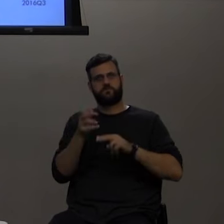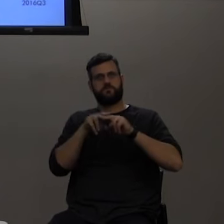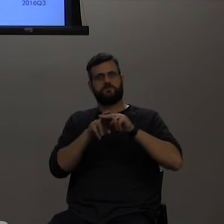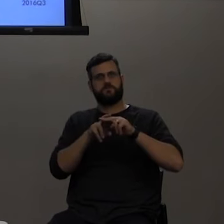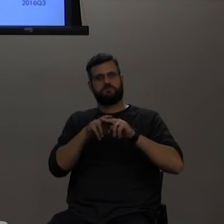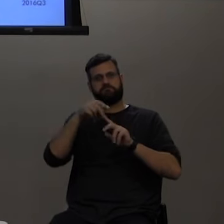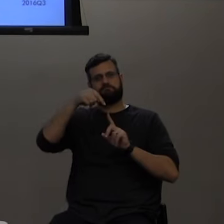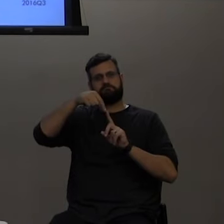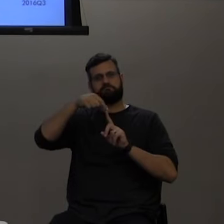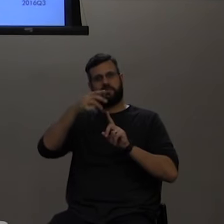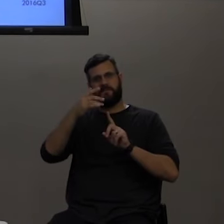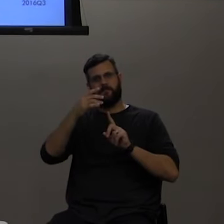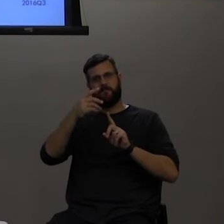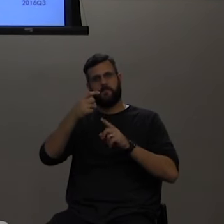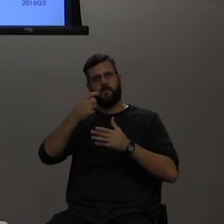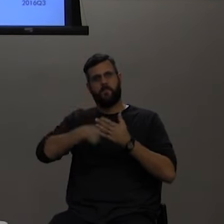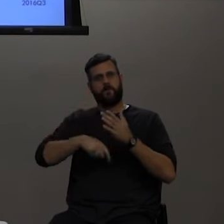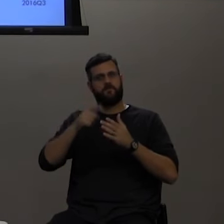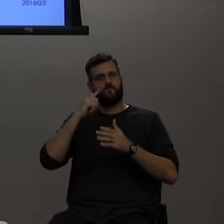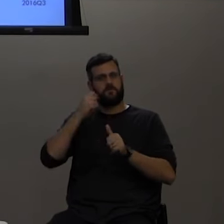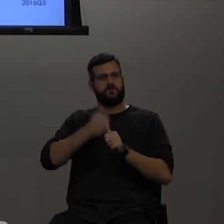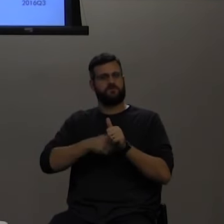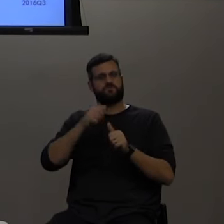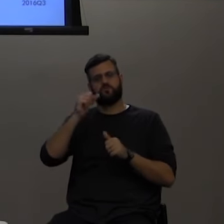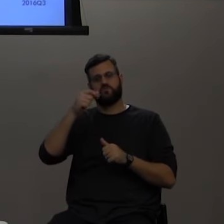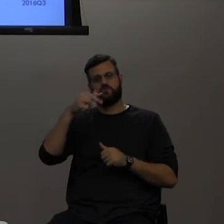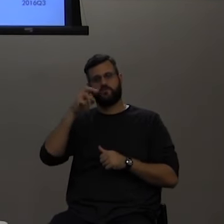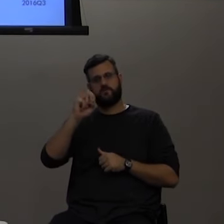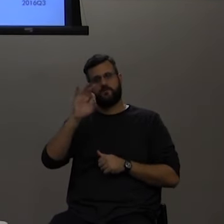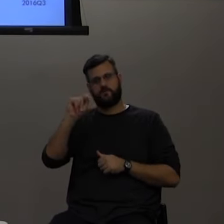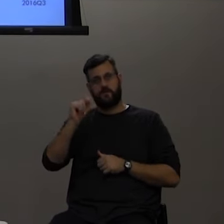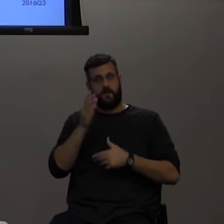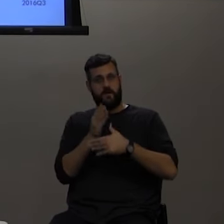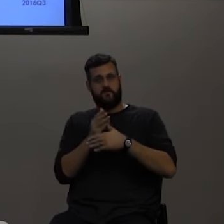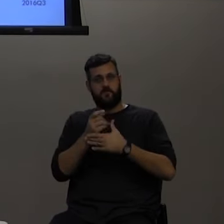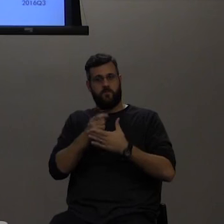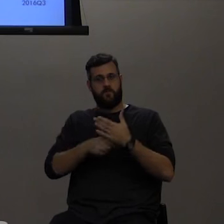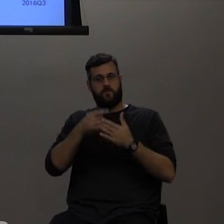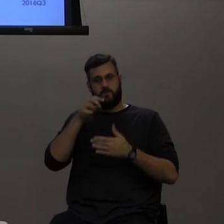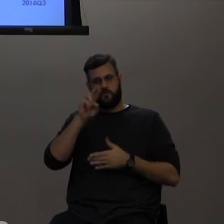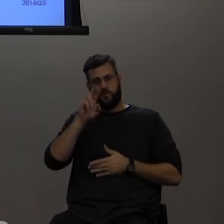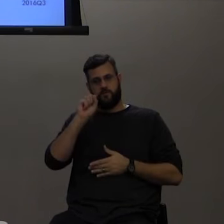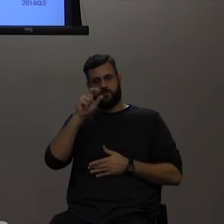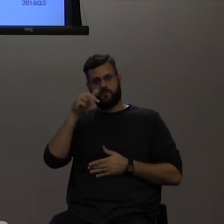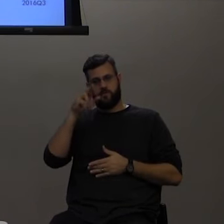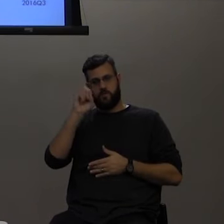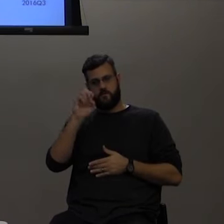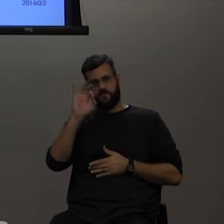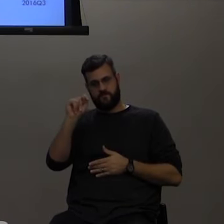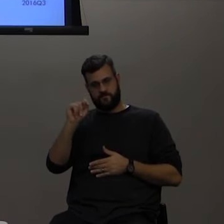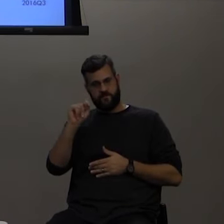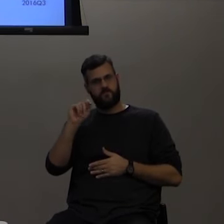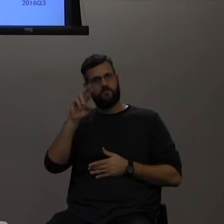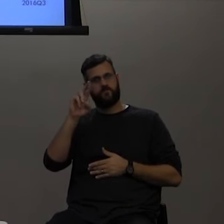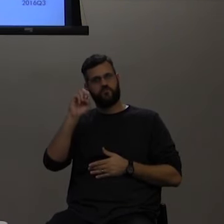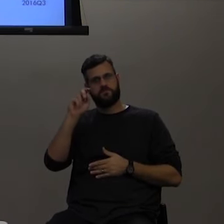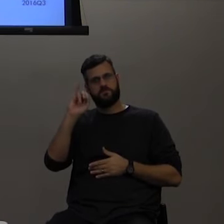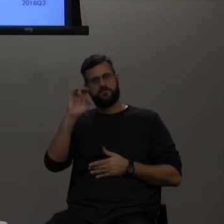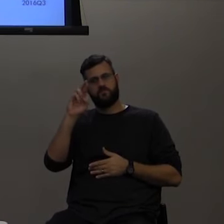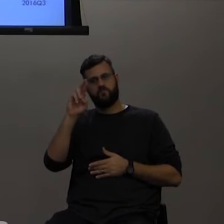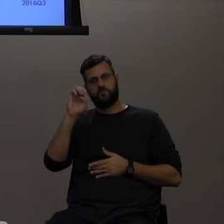increase in the price per square foot, the average price per square foot for retail property in